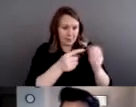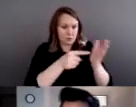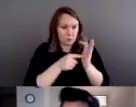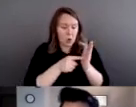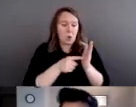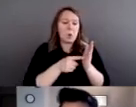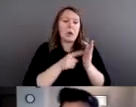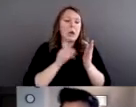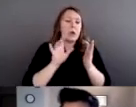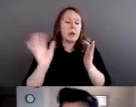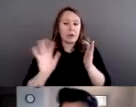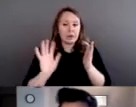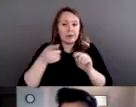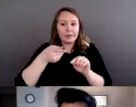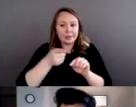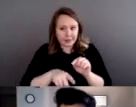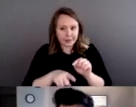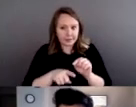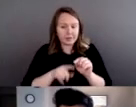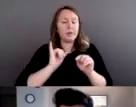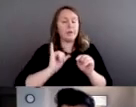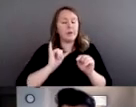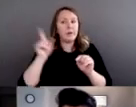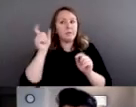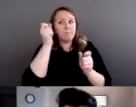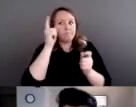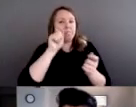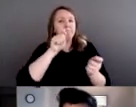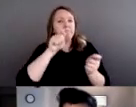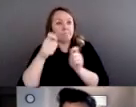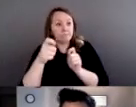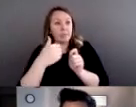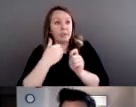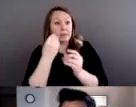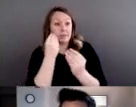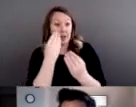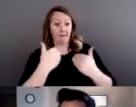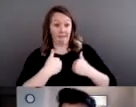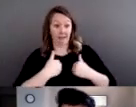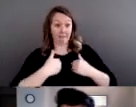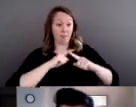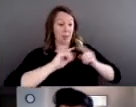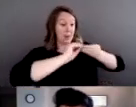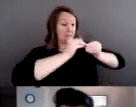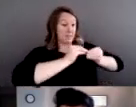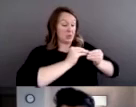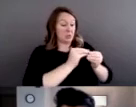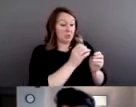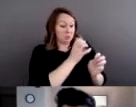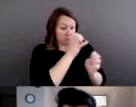data, it's just in a different format. We tell them our data is our